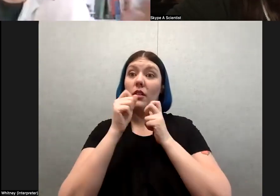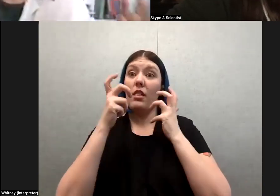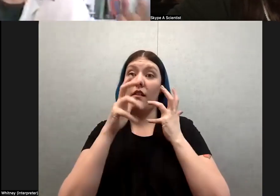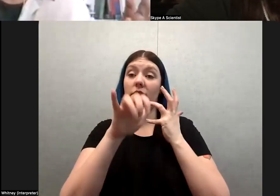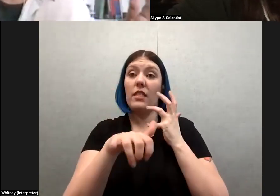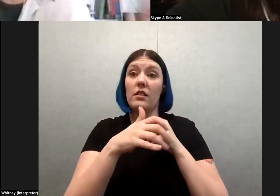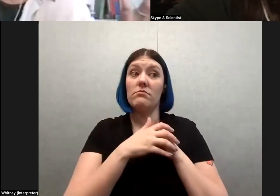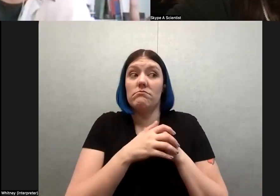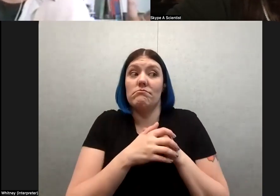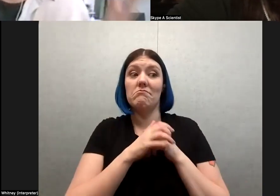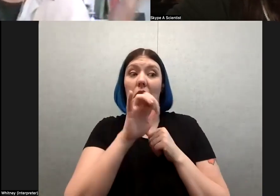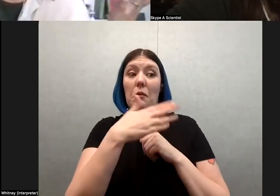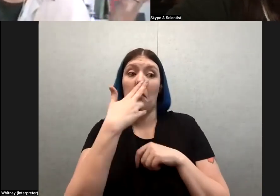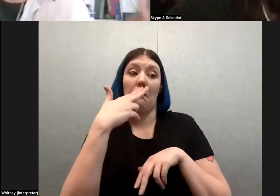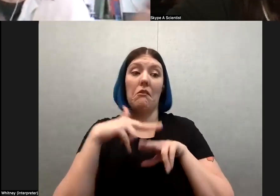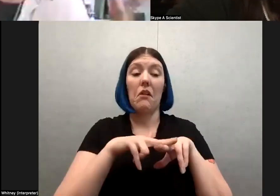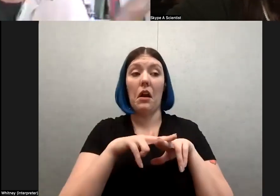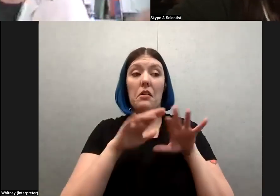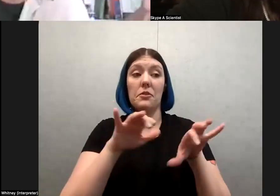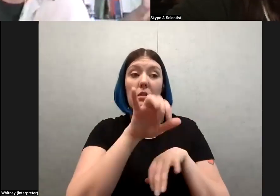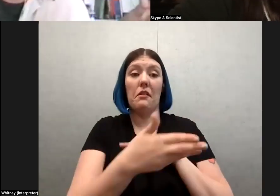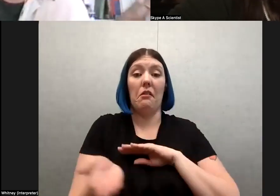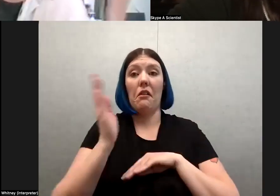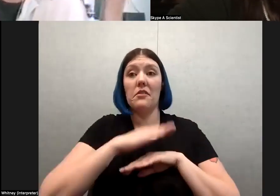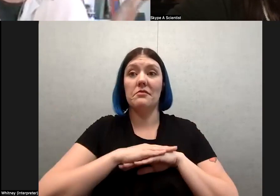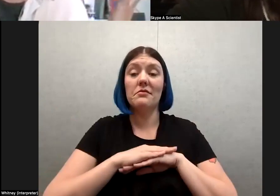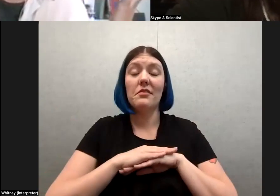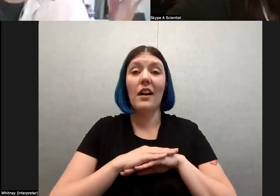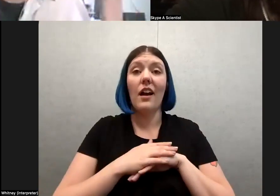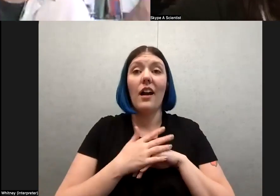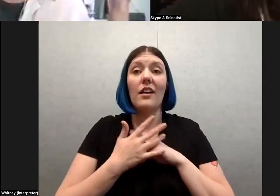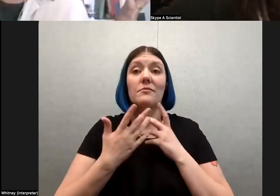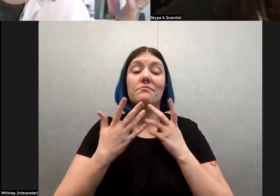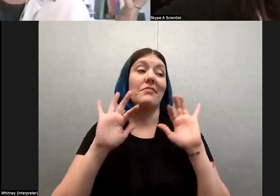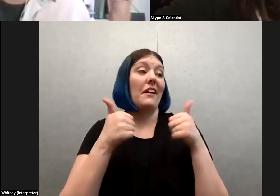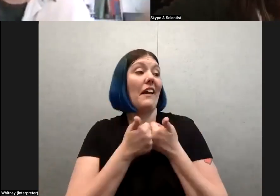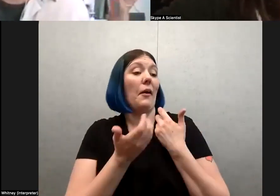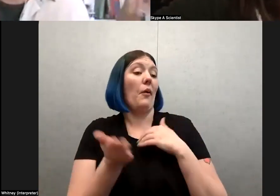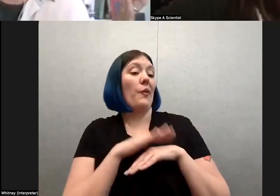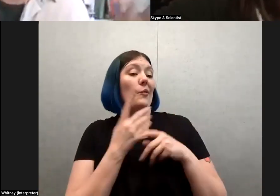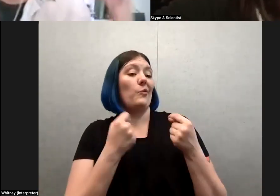that would be a lot of fun if I just got to do that all day. If I just basically got to like do a game and like try and solve